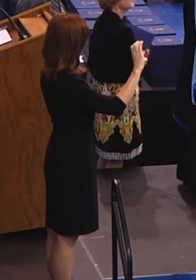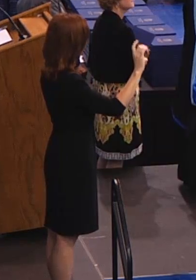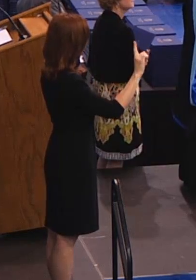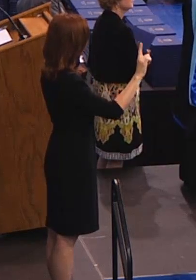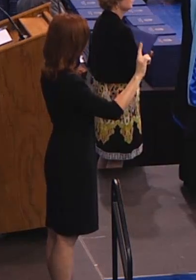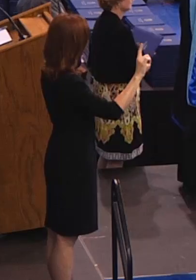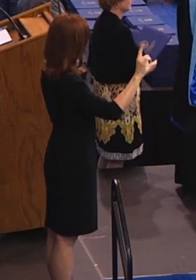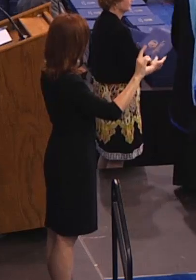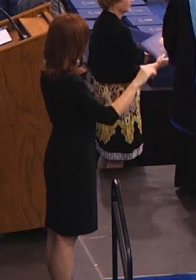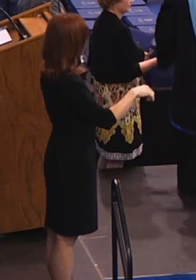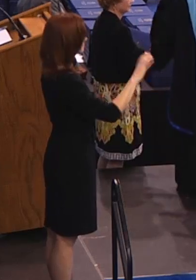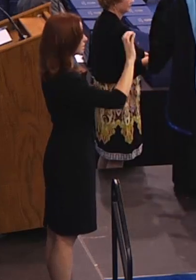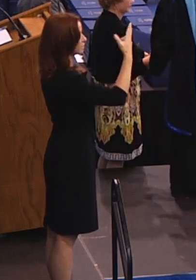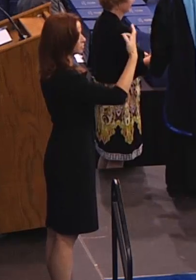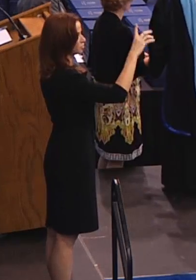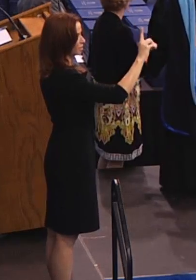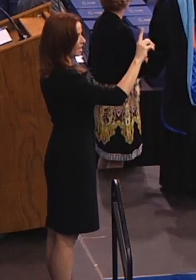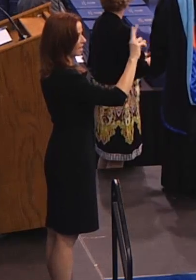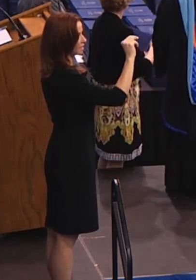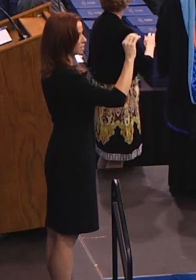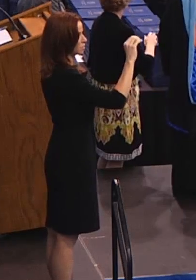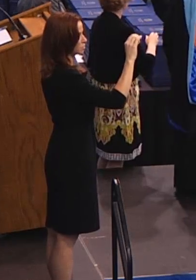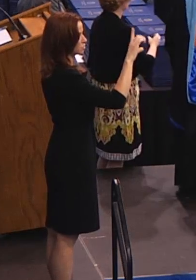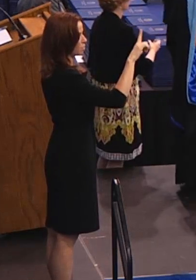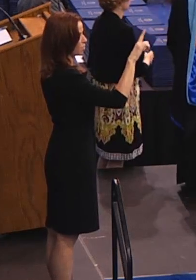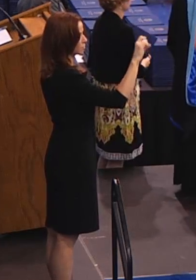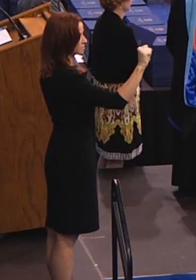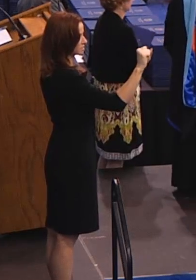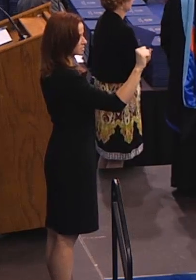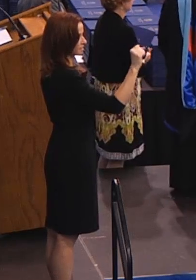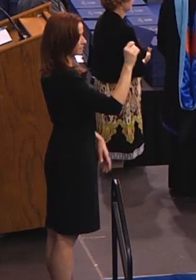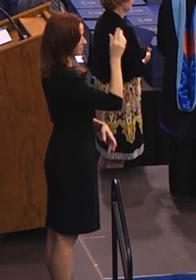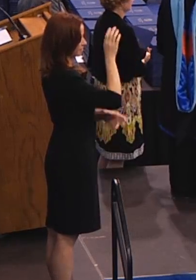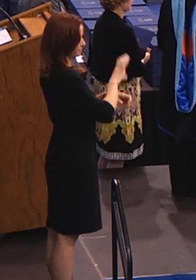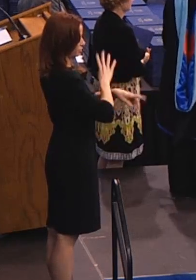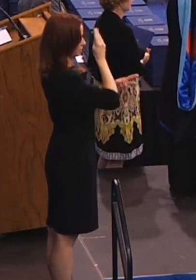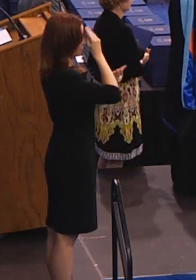Chad David Knowles, Computer Information Systems.